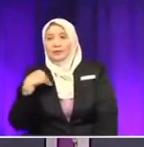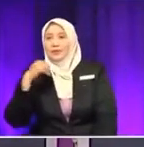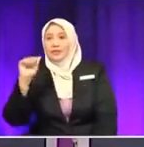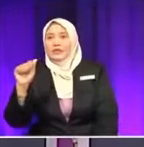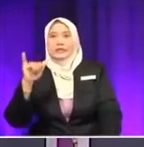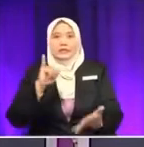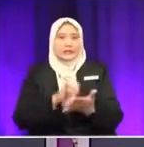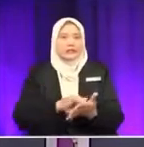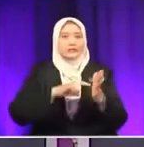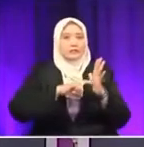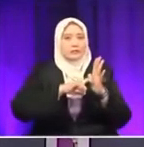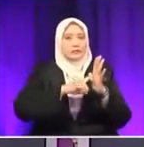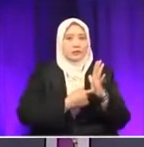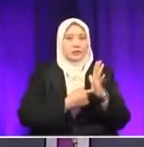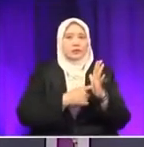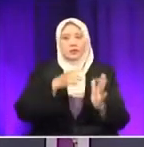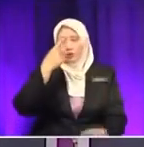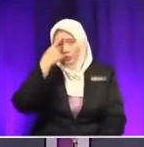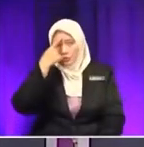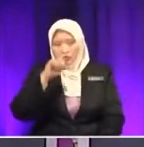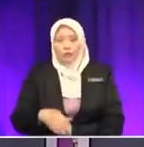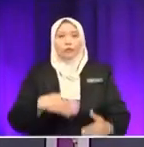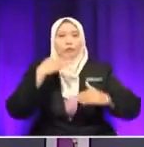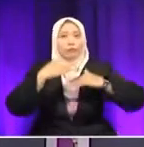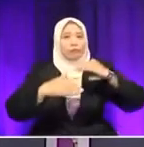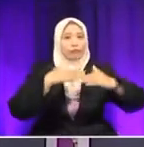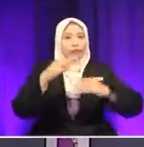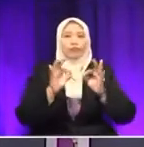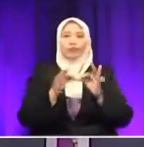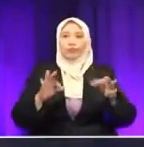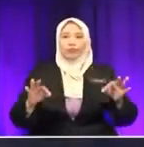to construct your sentences. Mm-hmm. All right, so our so next... So V